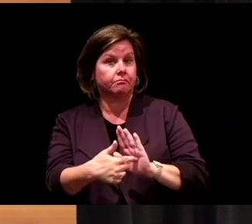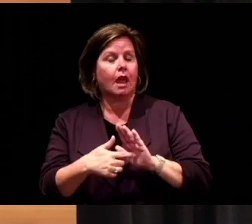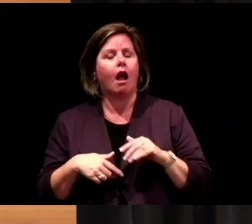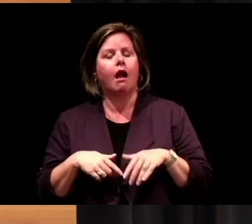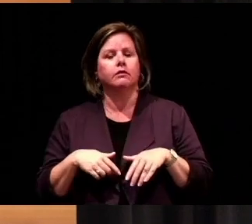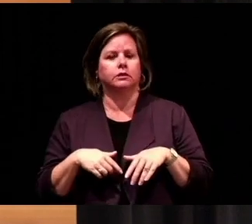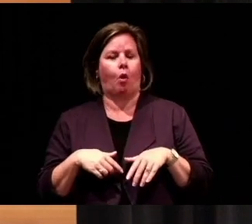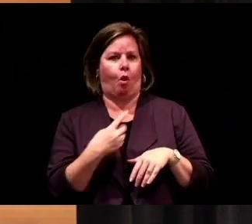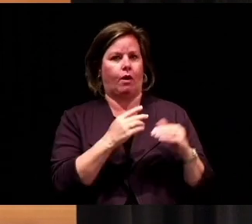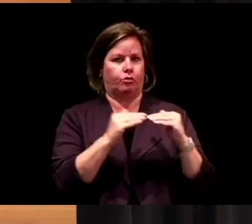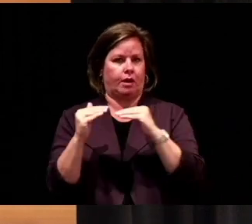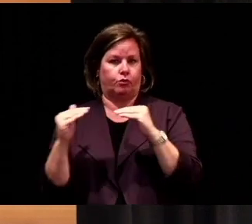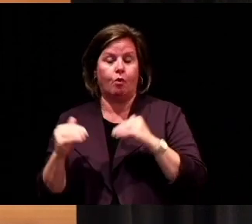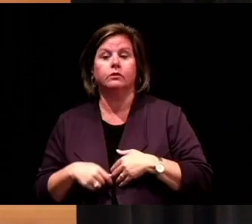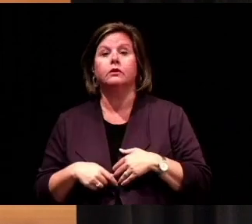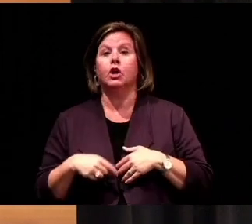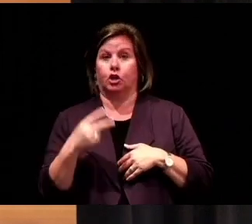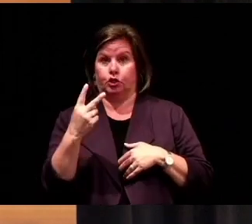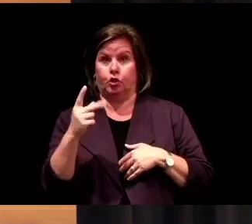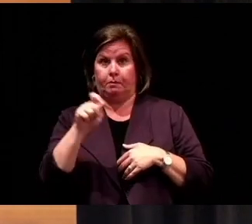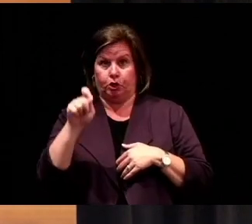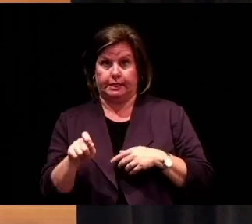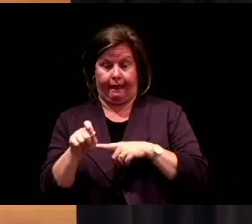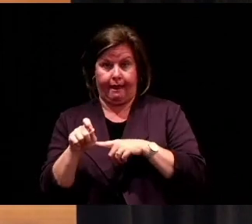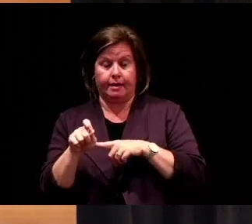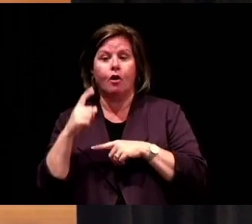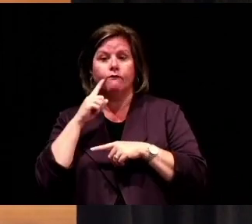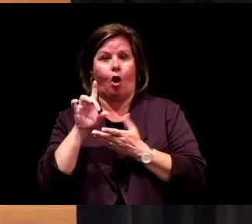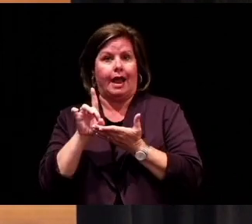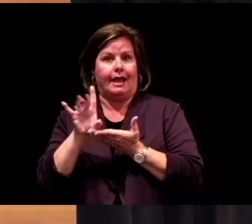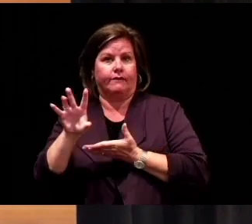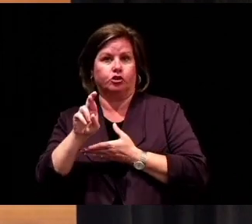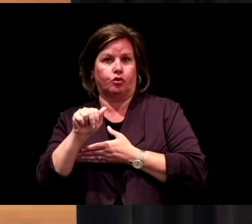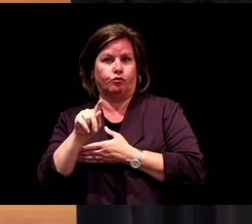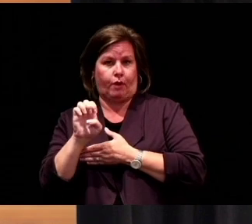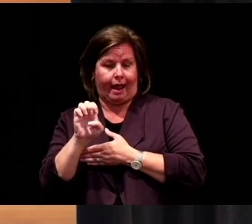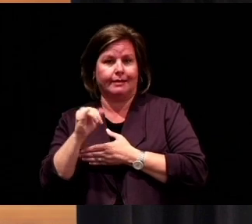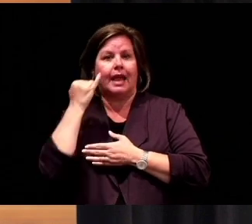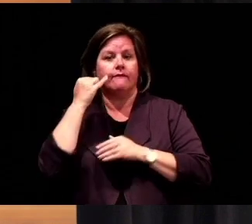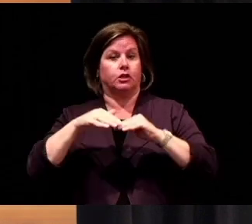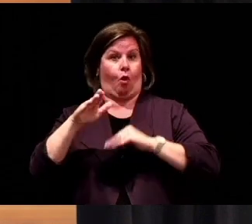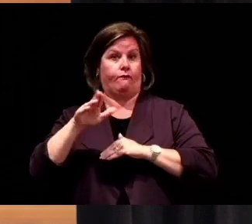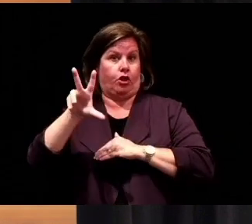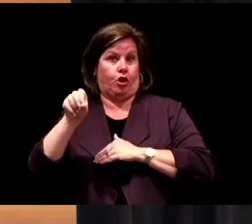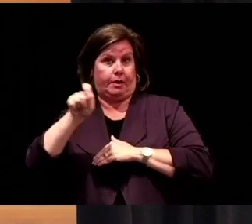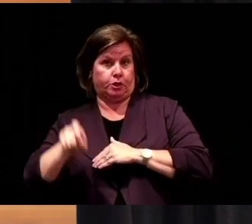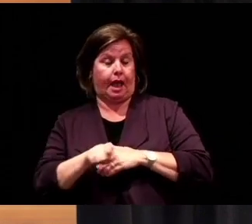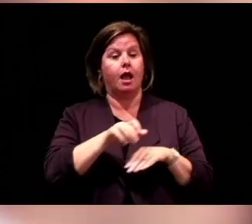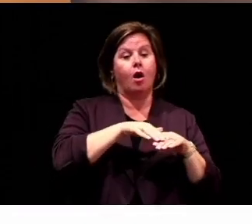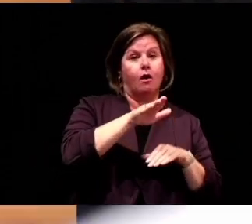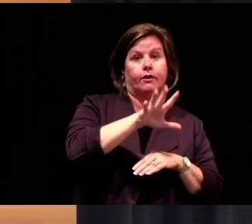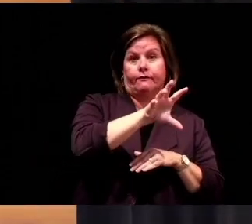get to lower income levels, even 30% is too high. 50% at a low income level is just too